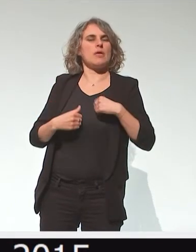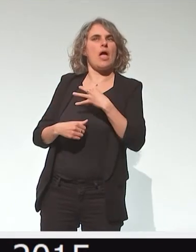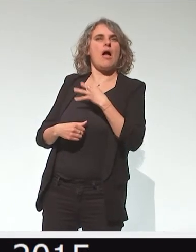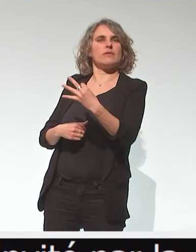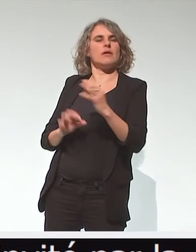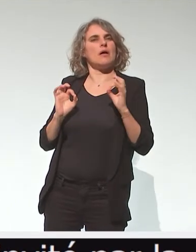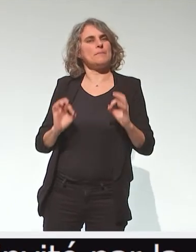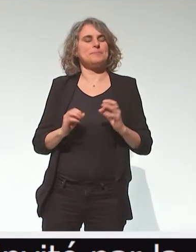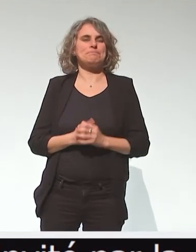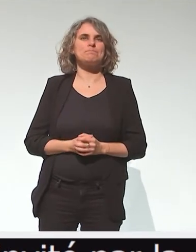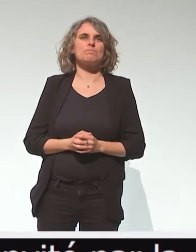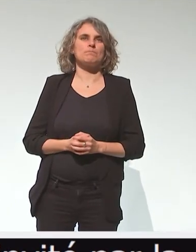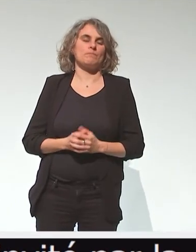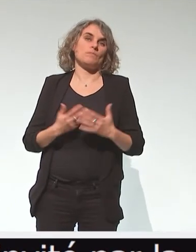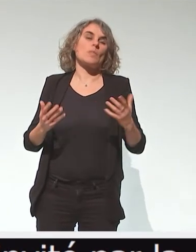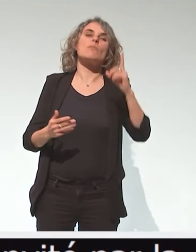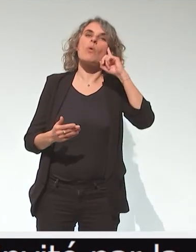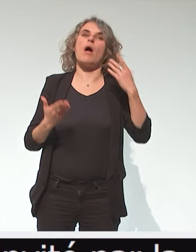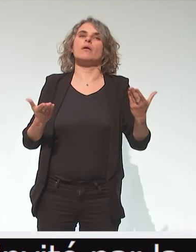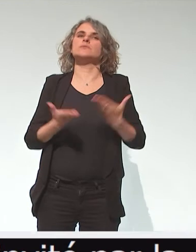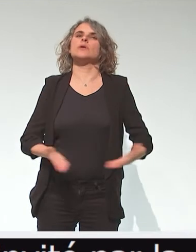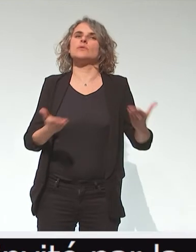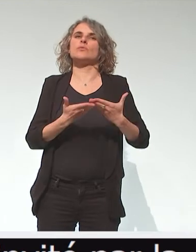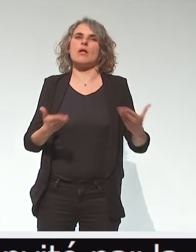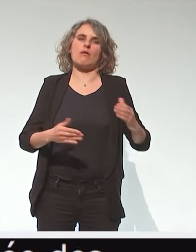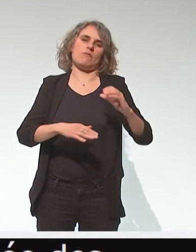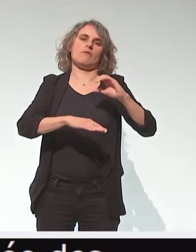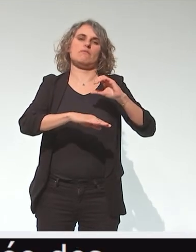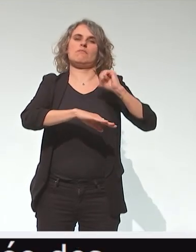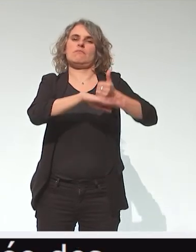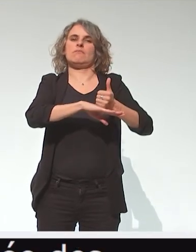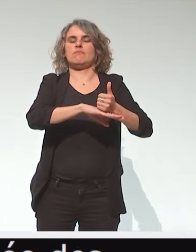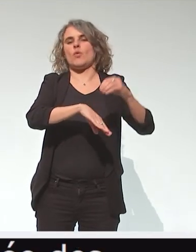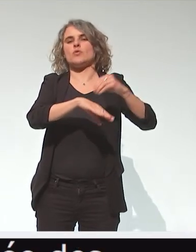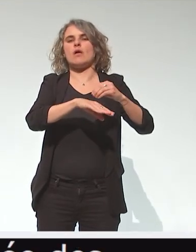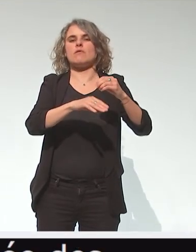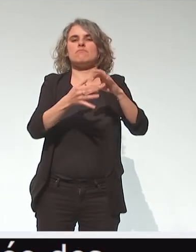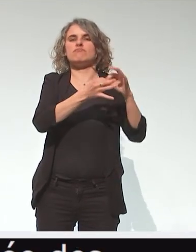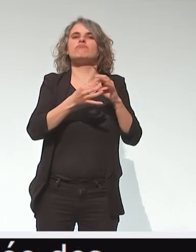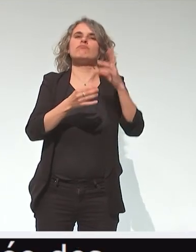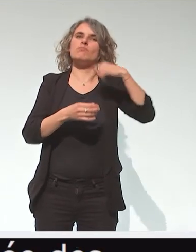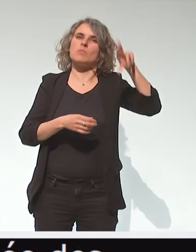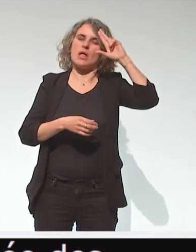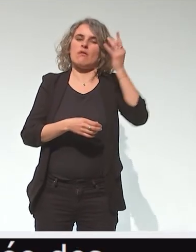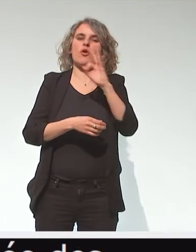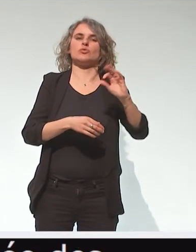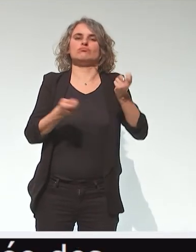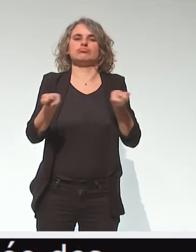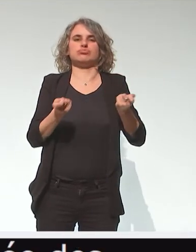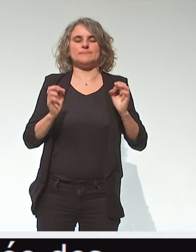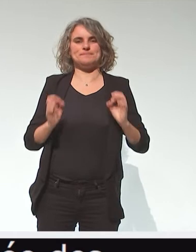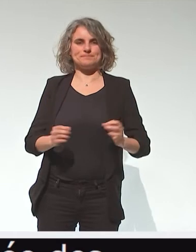Minister of State responsible for the disabled under the presidency of France as President of